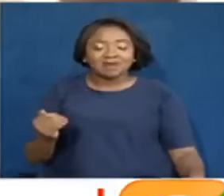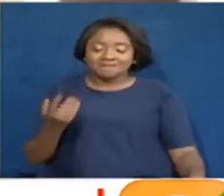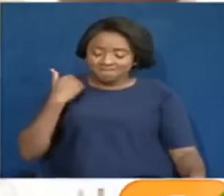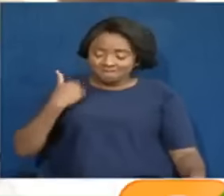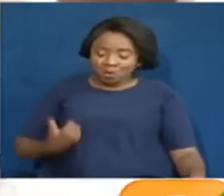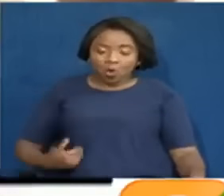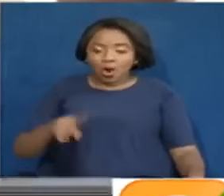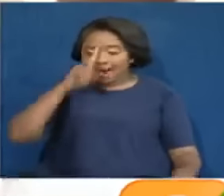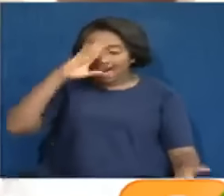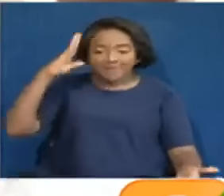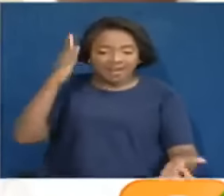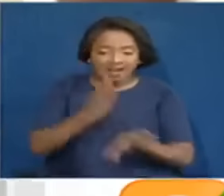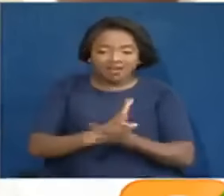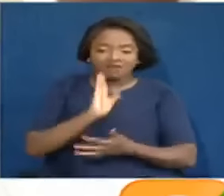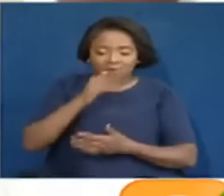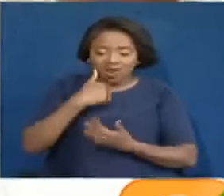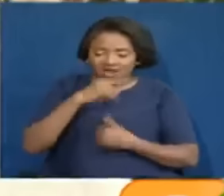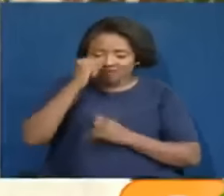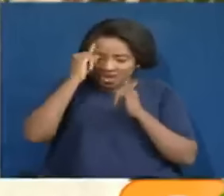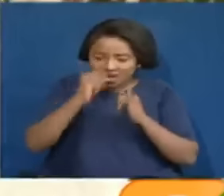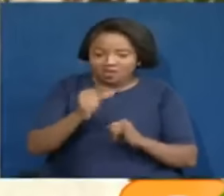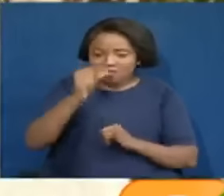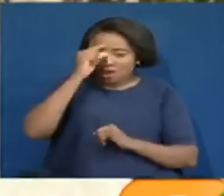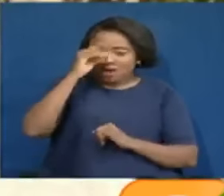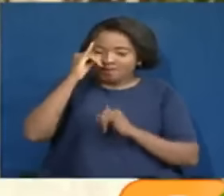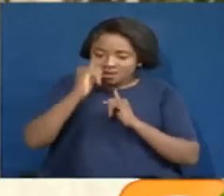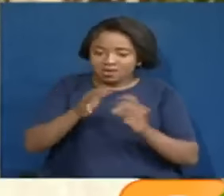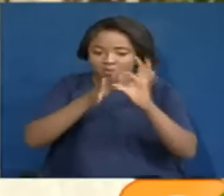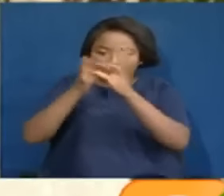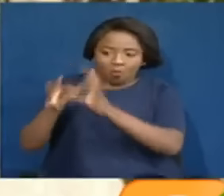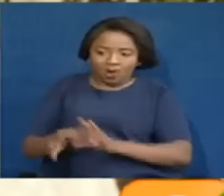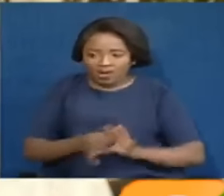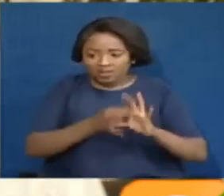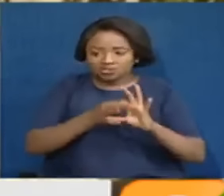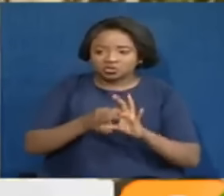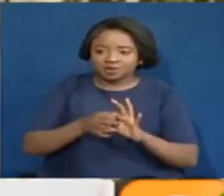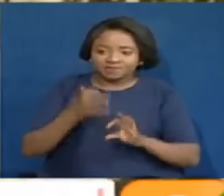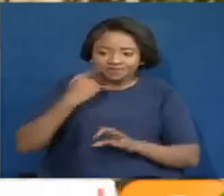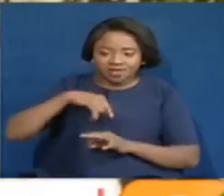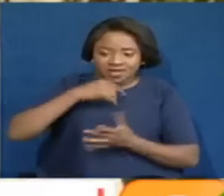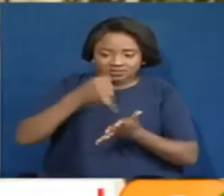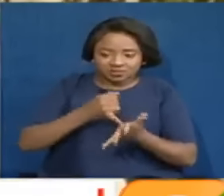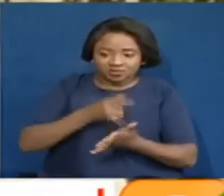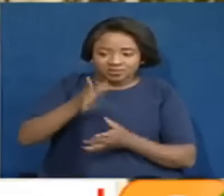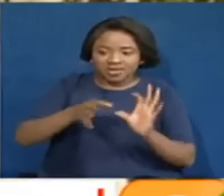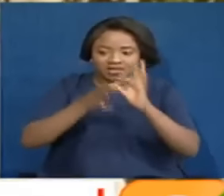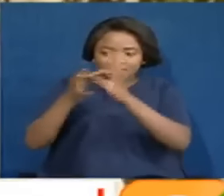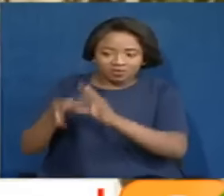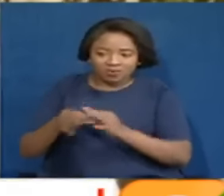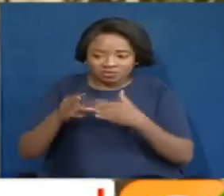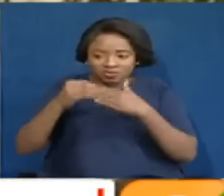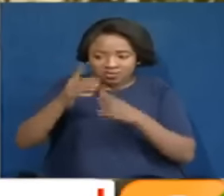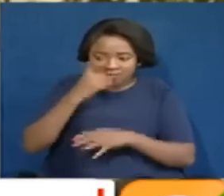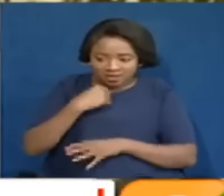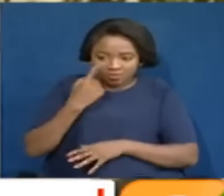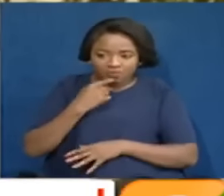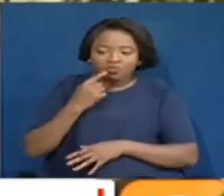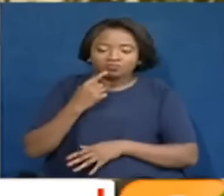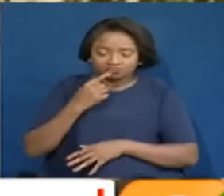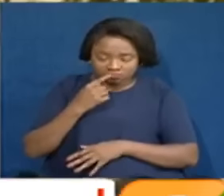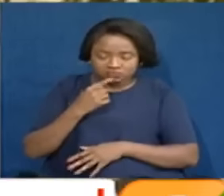new coalition. I believe there will be a new government. Tuko kwa hiyo coalition led by Mheshimiwa Kalonzo Musyoka, ndiye atakuwa president